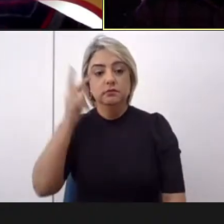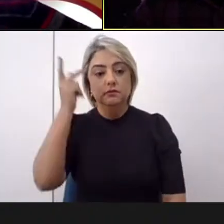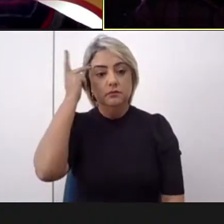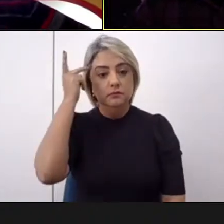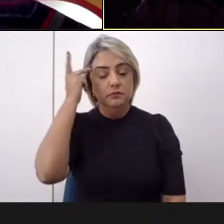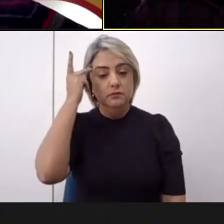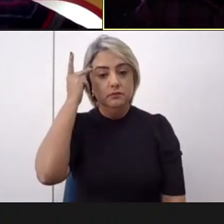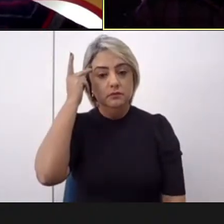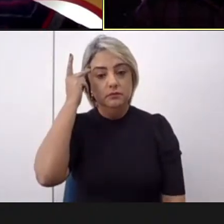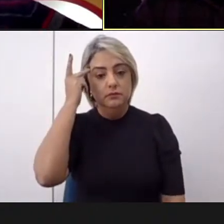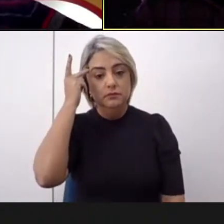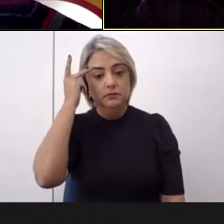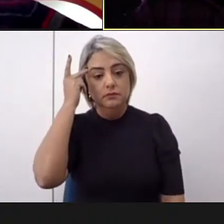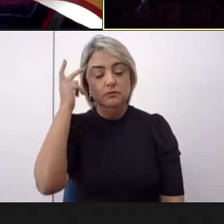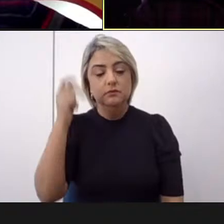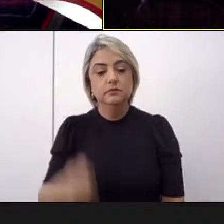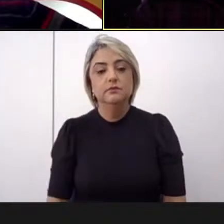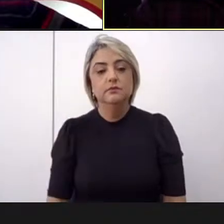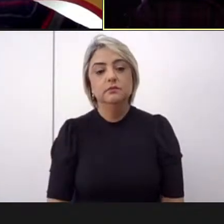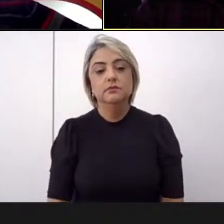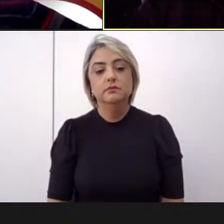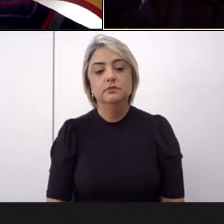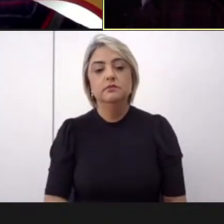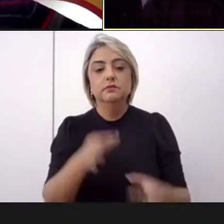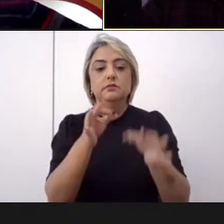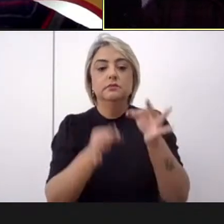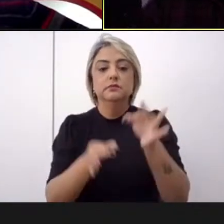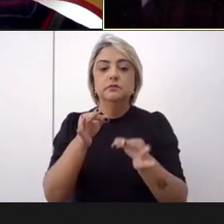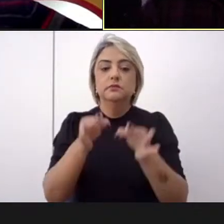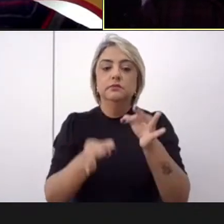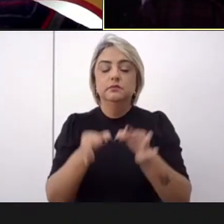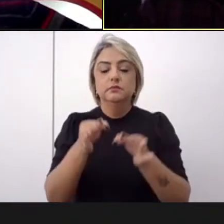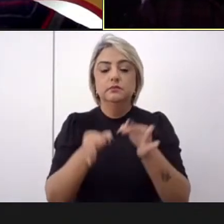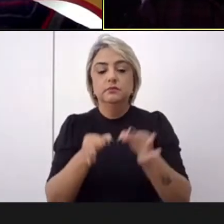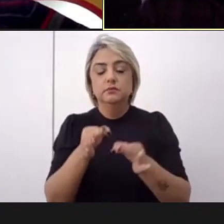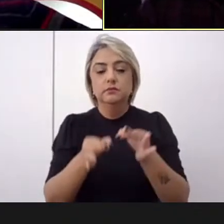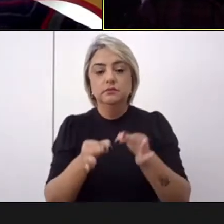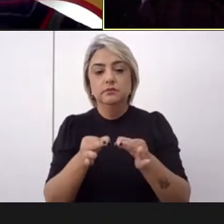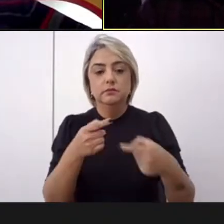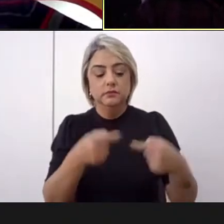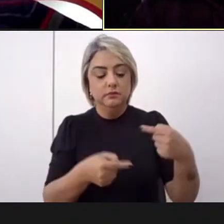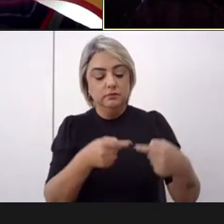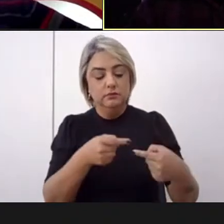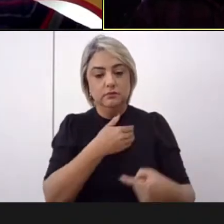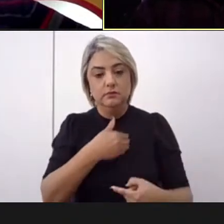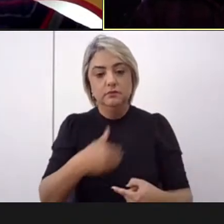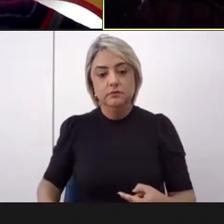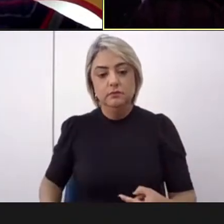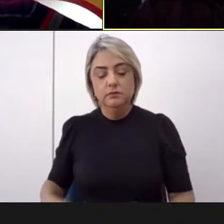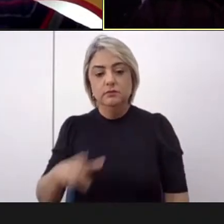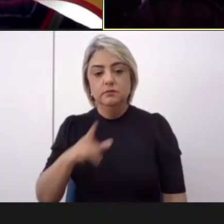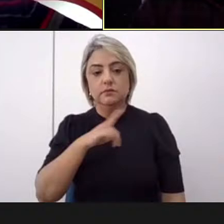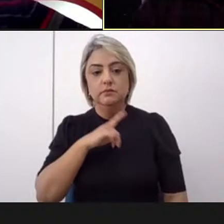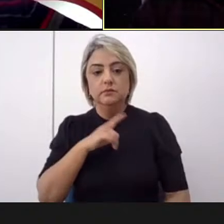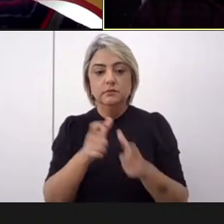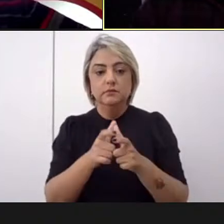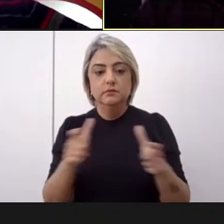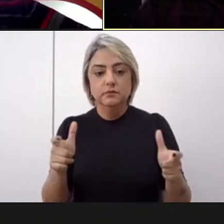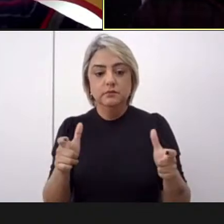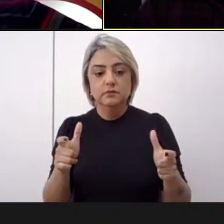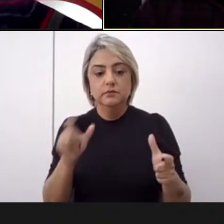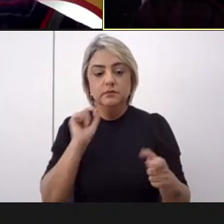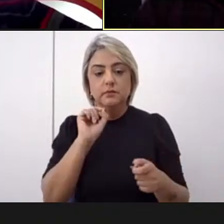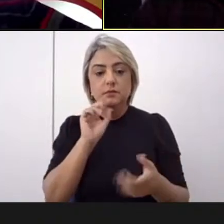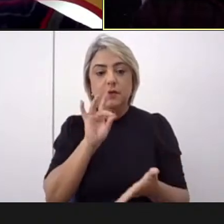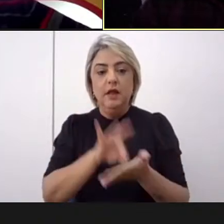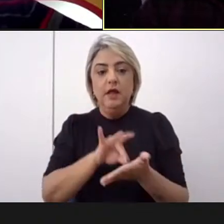the judicialization of public policy by social movement has increased. She affirms that the